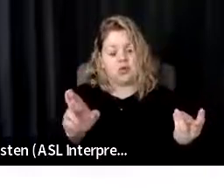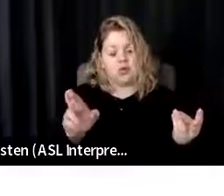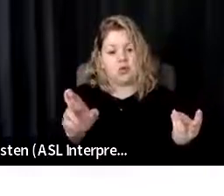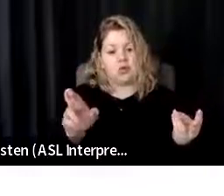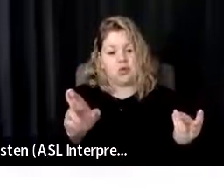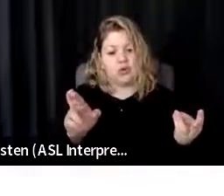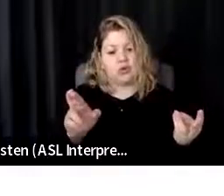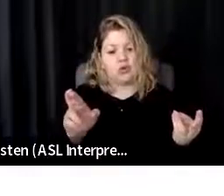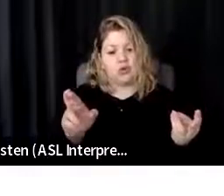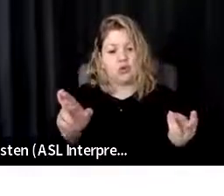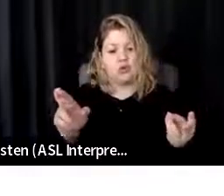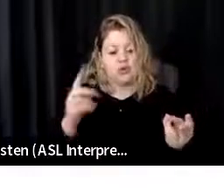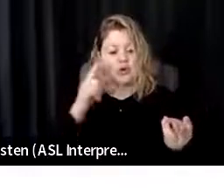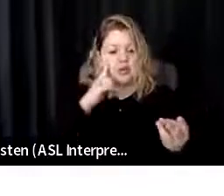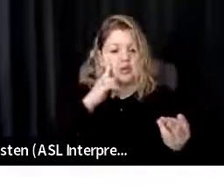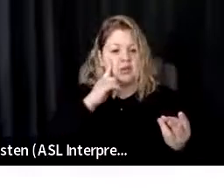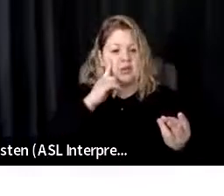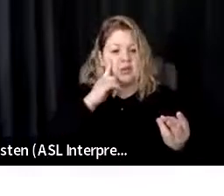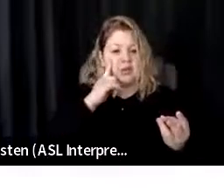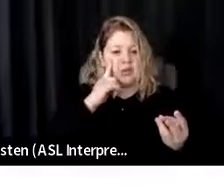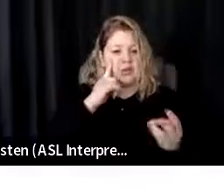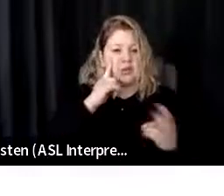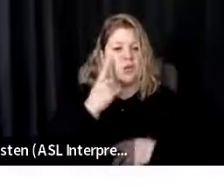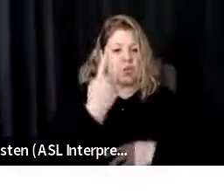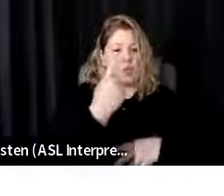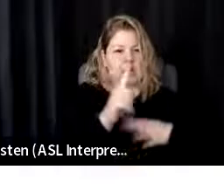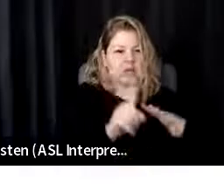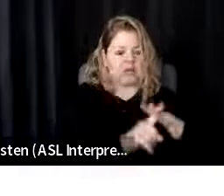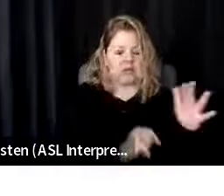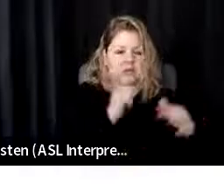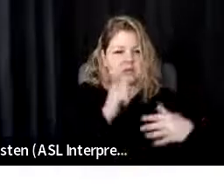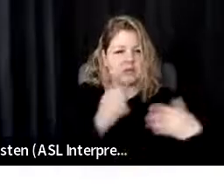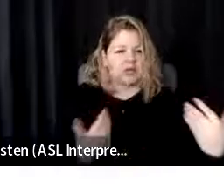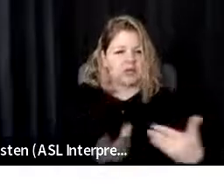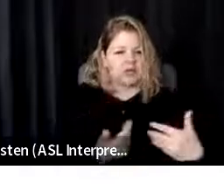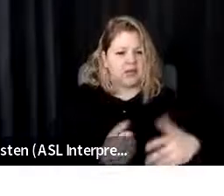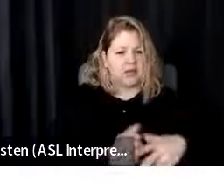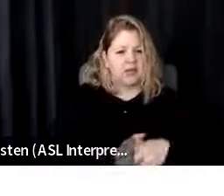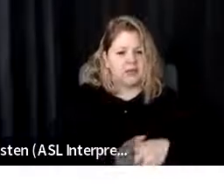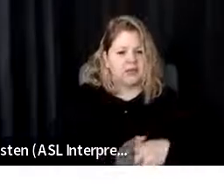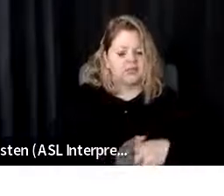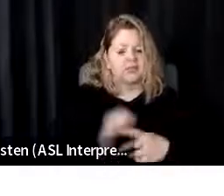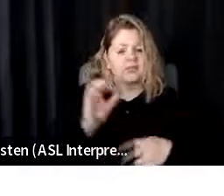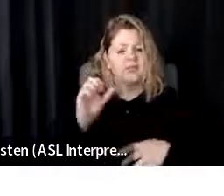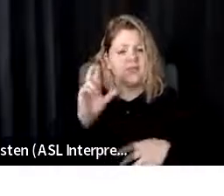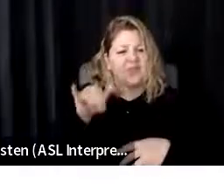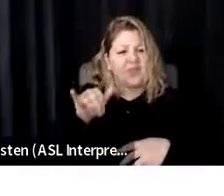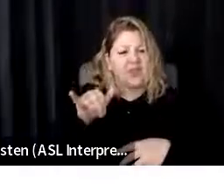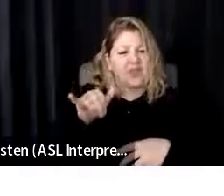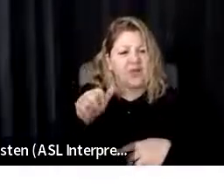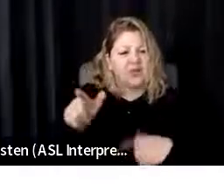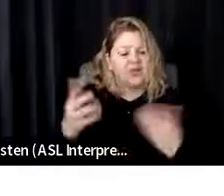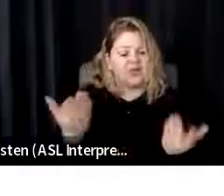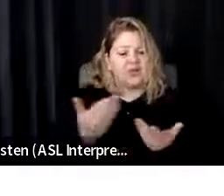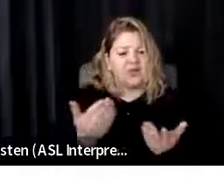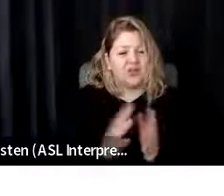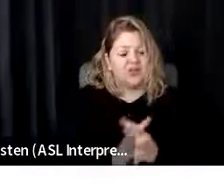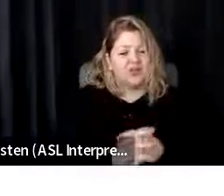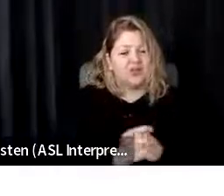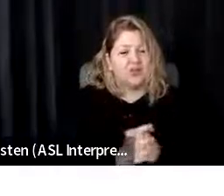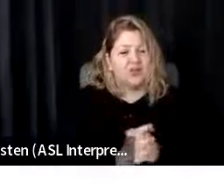members. And if you could assist, is Carrie Mays here? I'm not sure if I saw